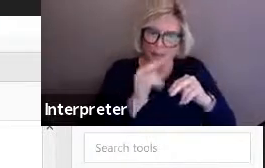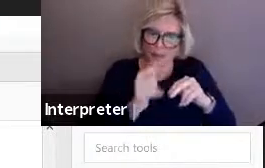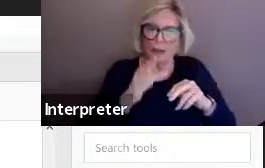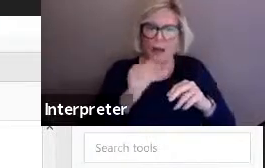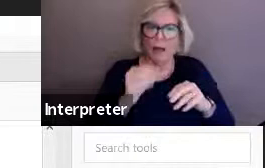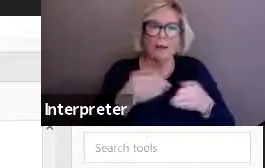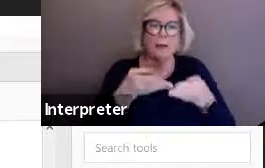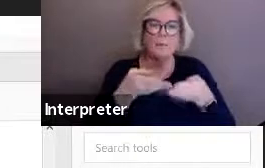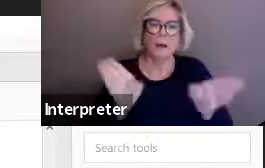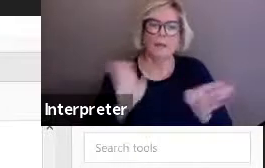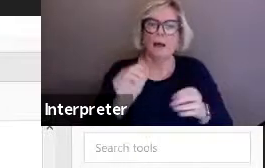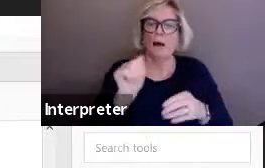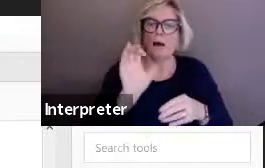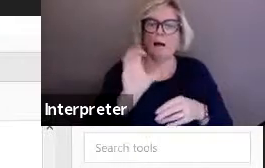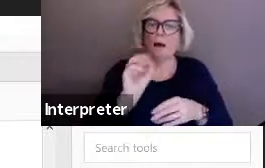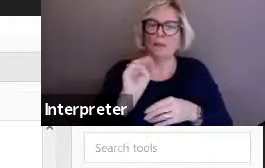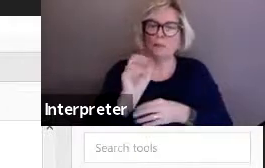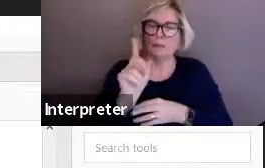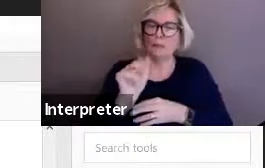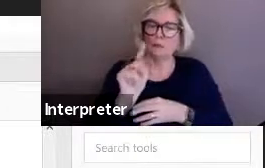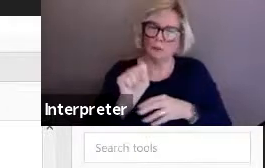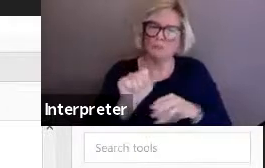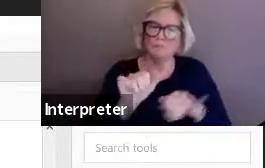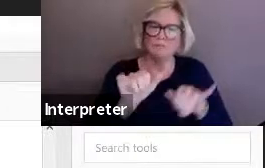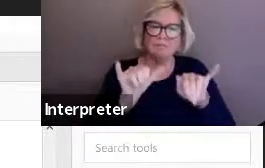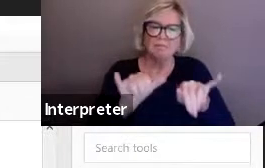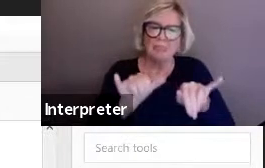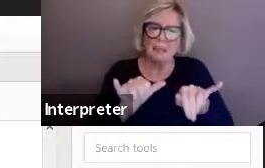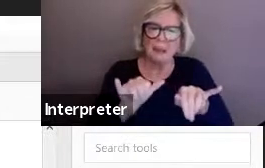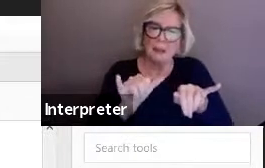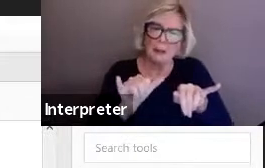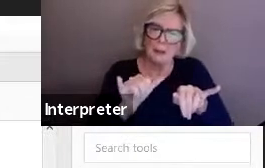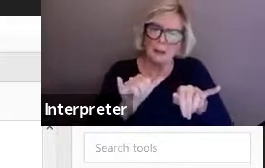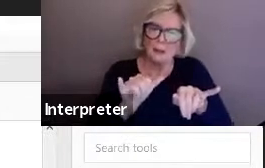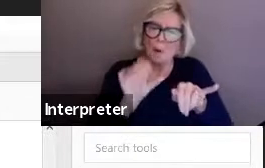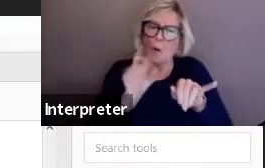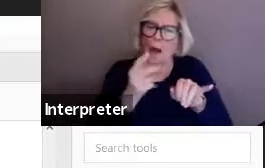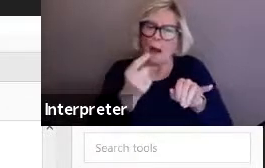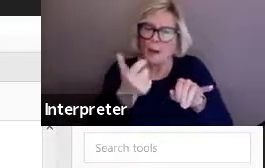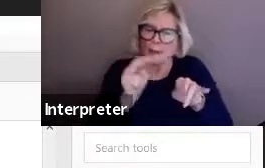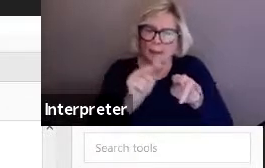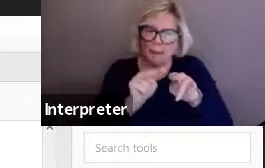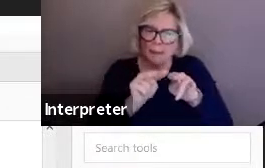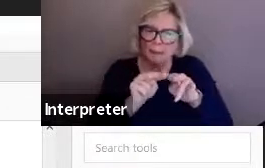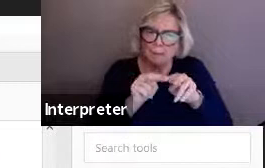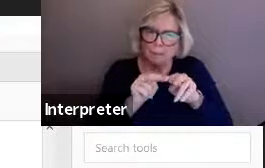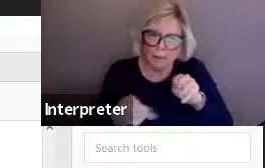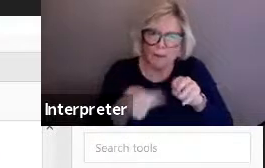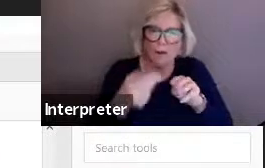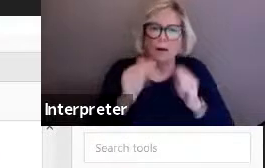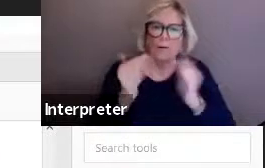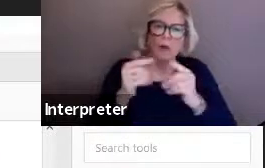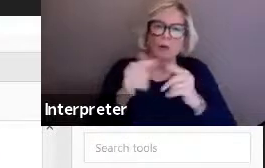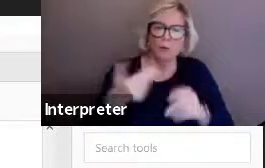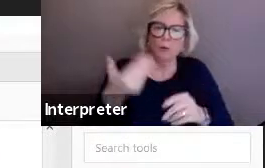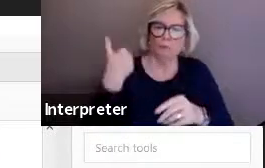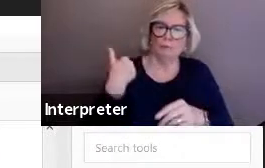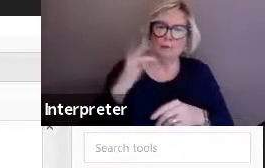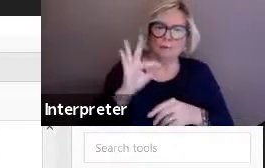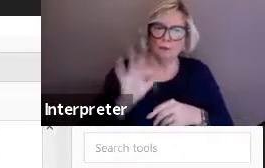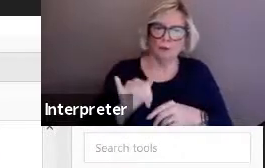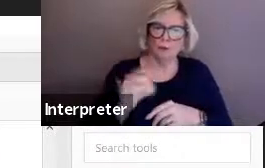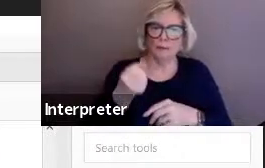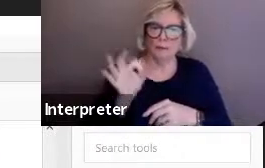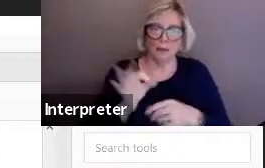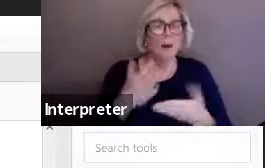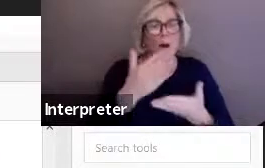accommodations stayed roughly the same or shows a slight decrease from fiscal 19.